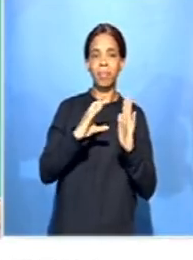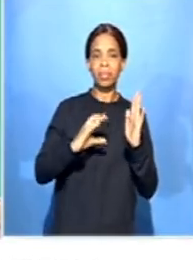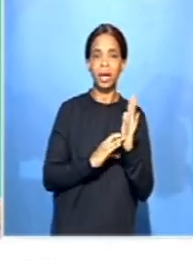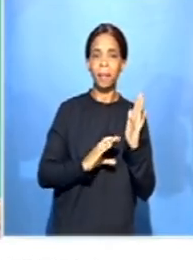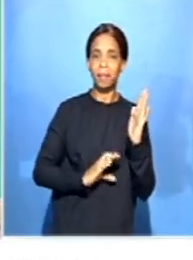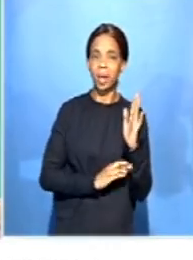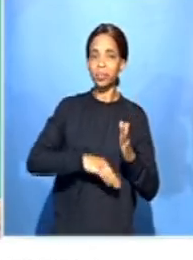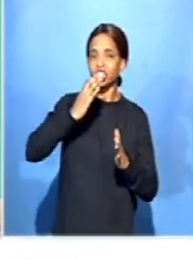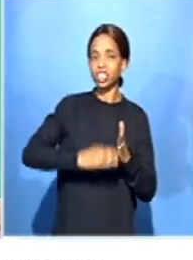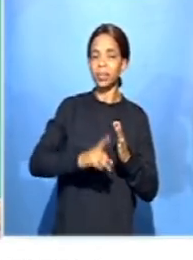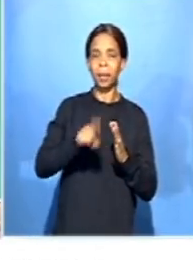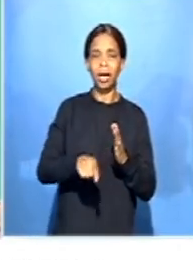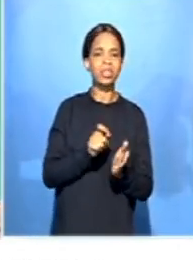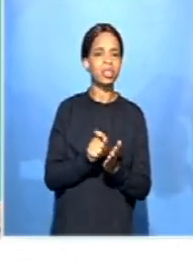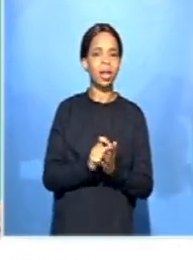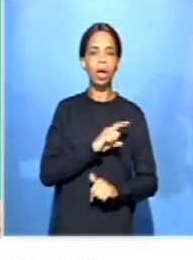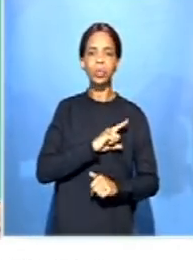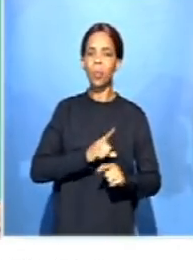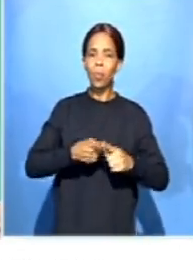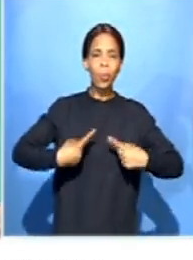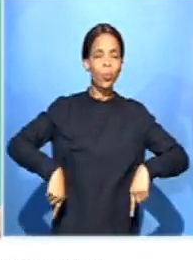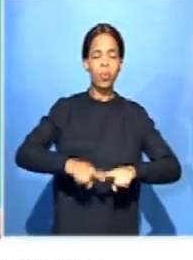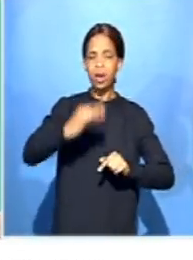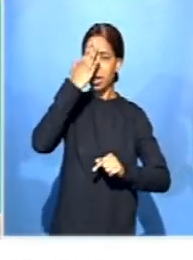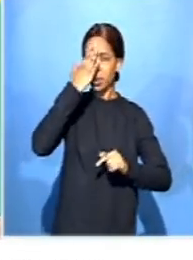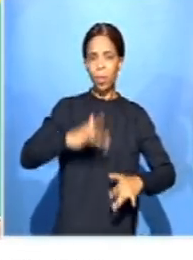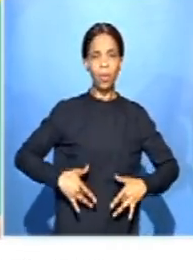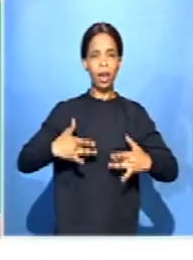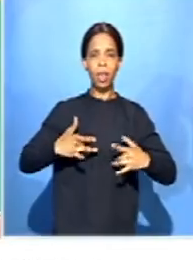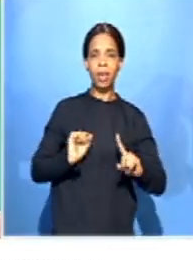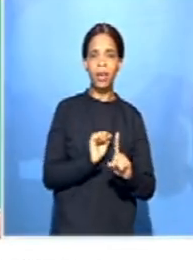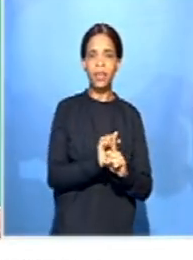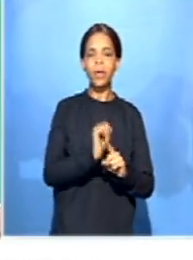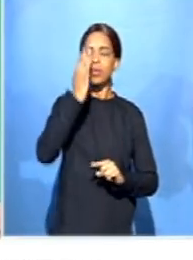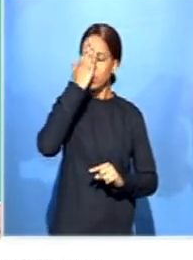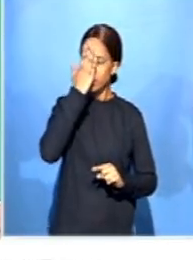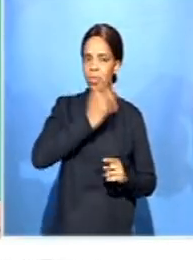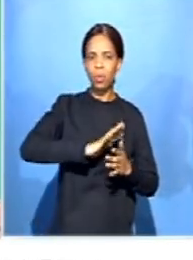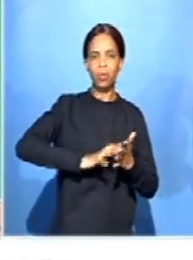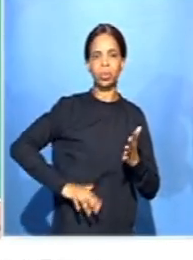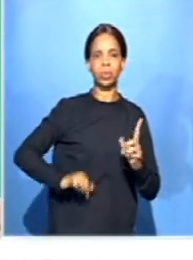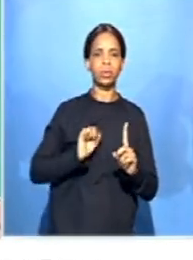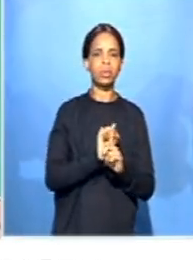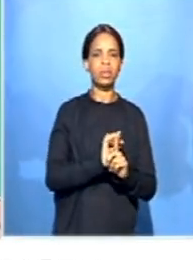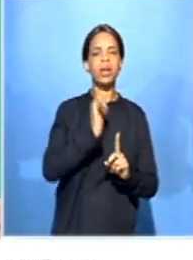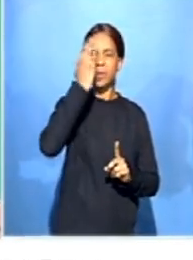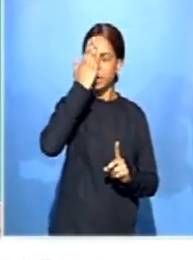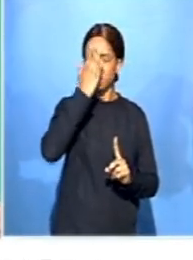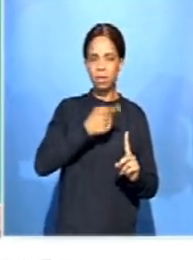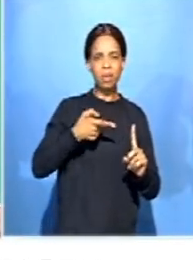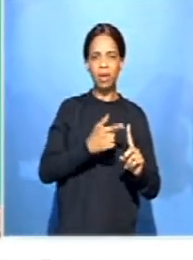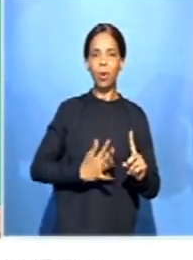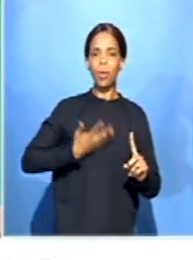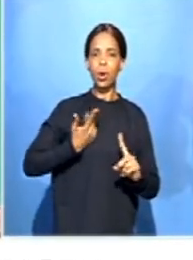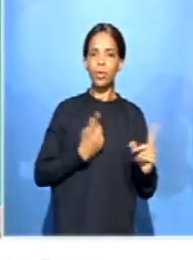in that book, because we know her life, we know her story. We know what she wanted to do and what she still wanted